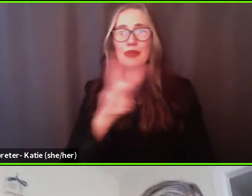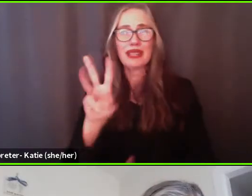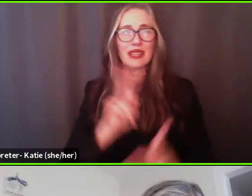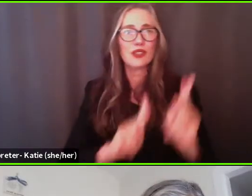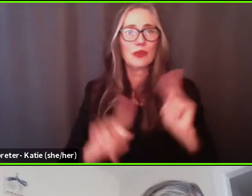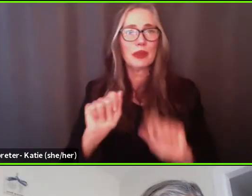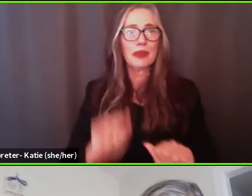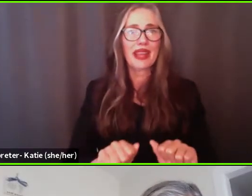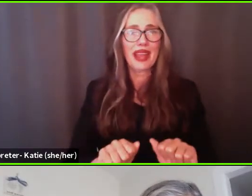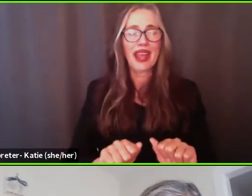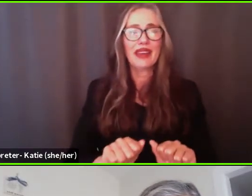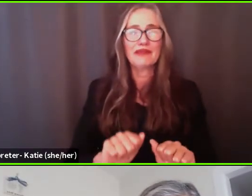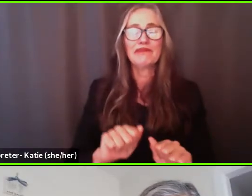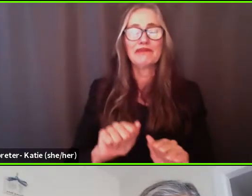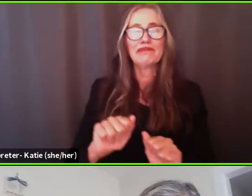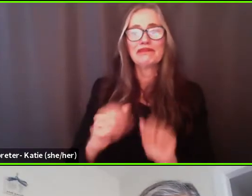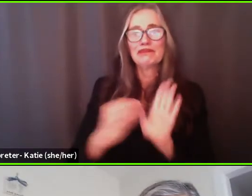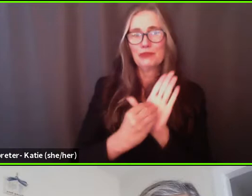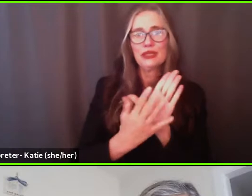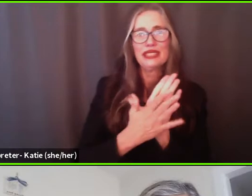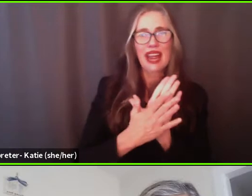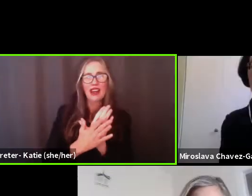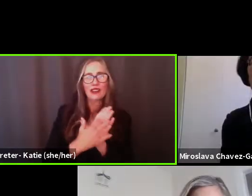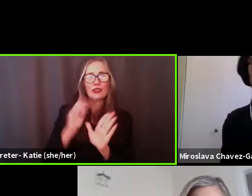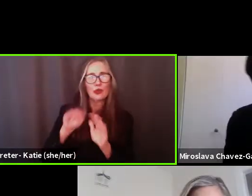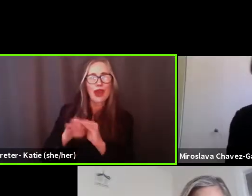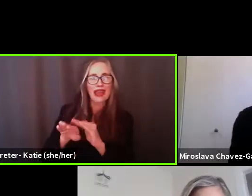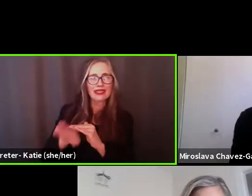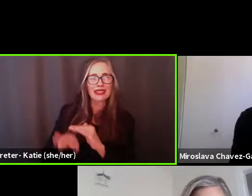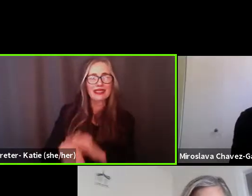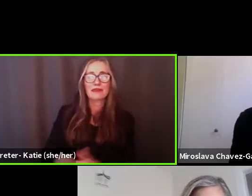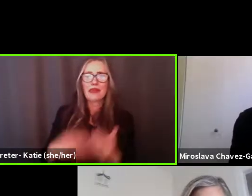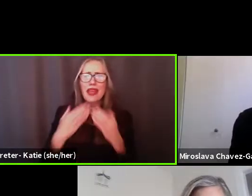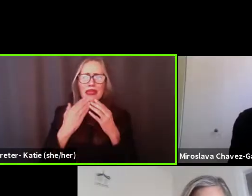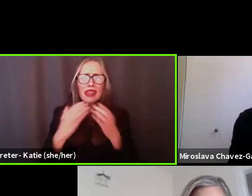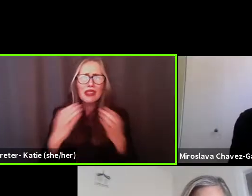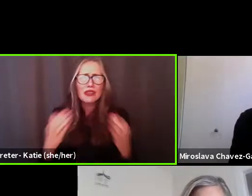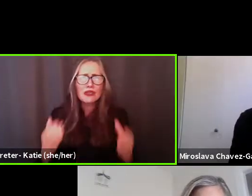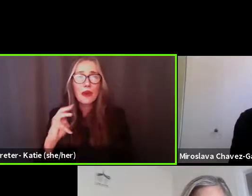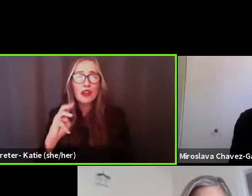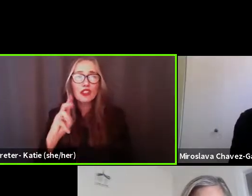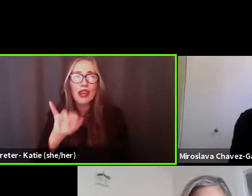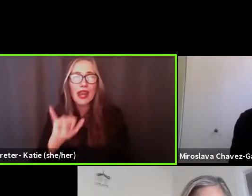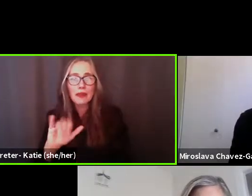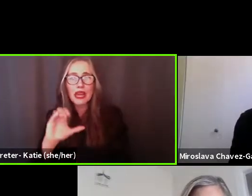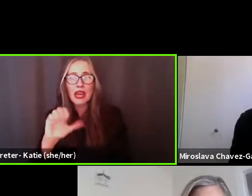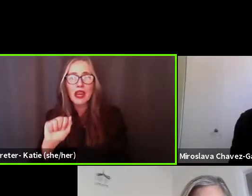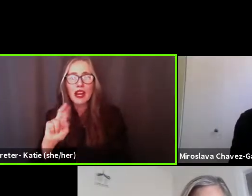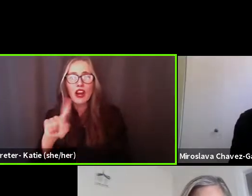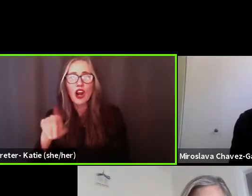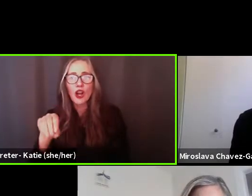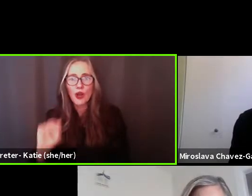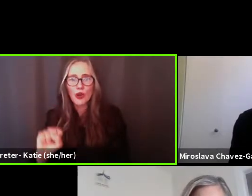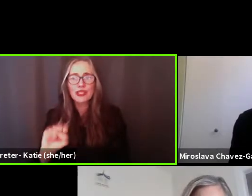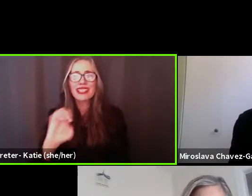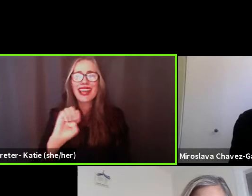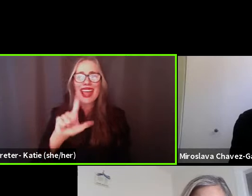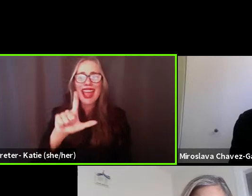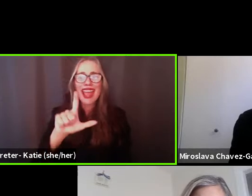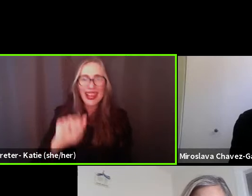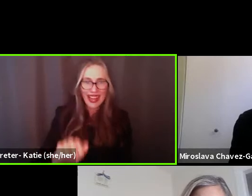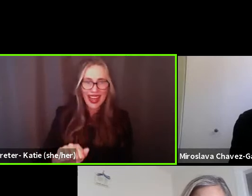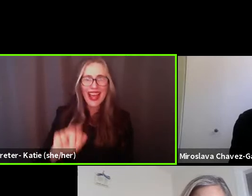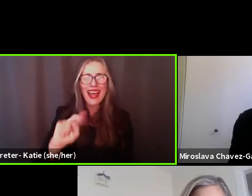so much thank you so much amy and carls and our ella our speakers and nate as well